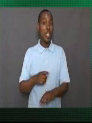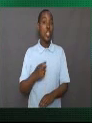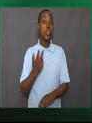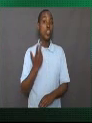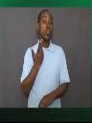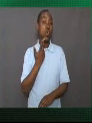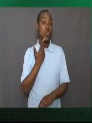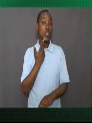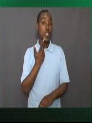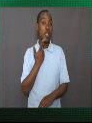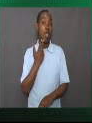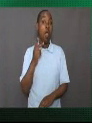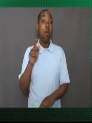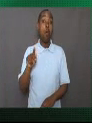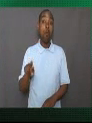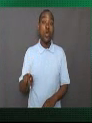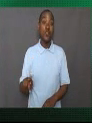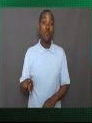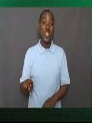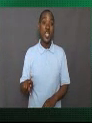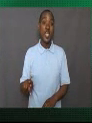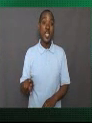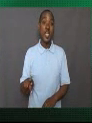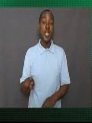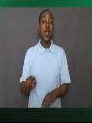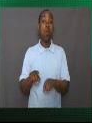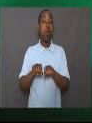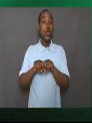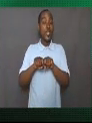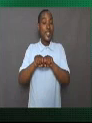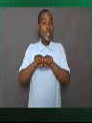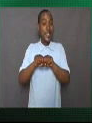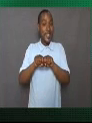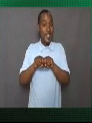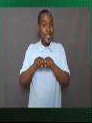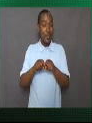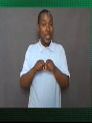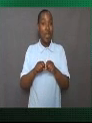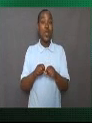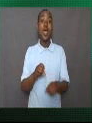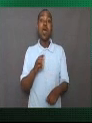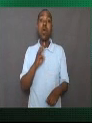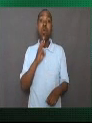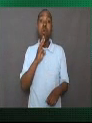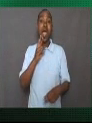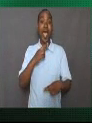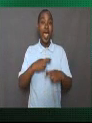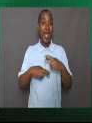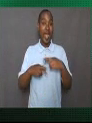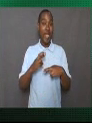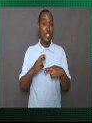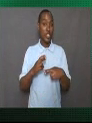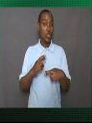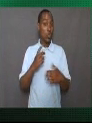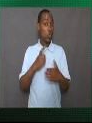phosphate bond in the molecule is broken in a hydrolysis reaction, resulting